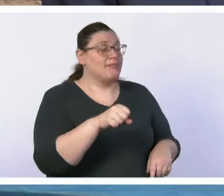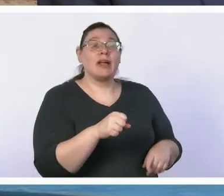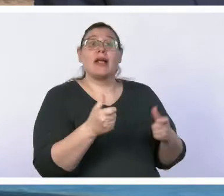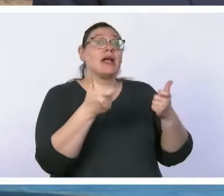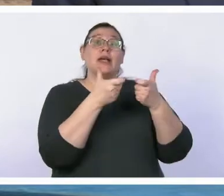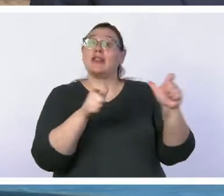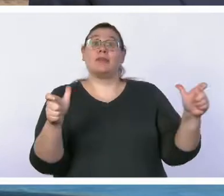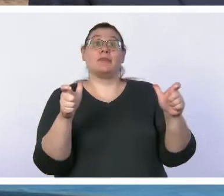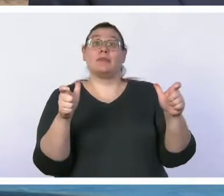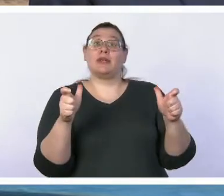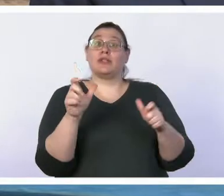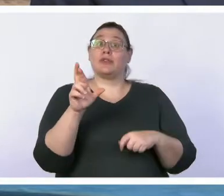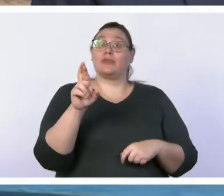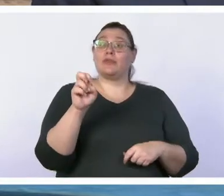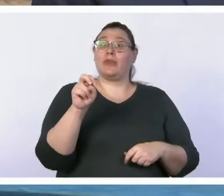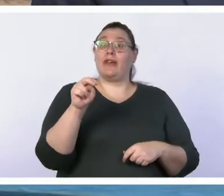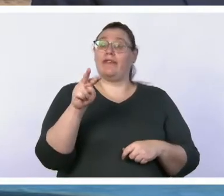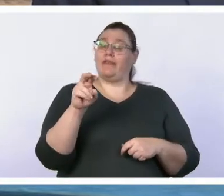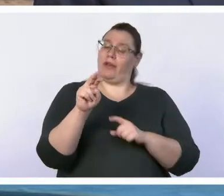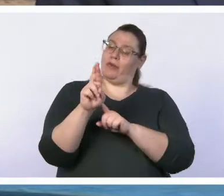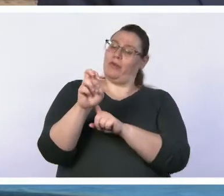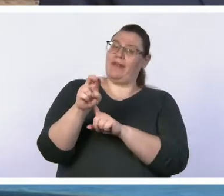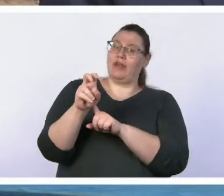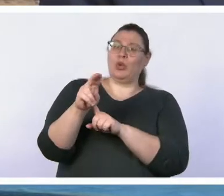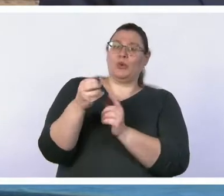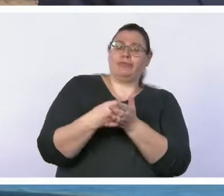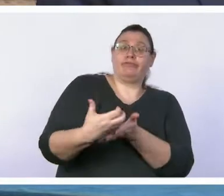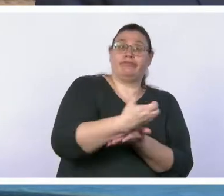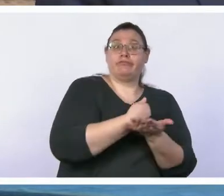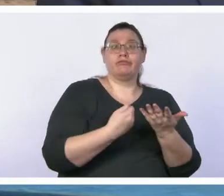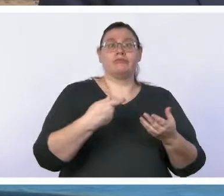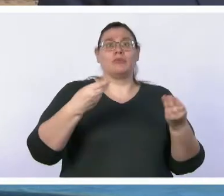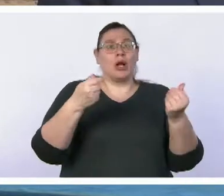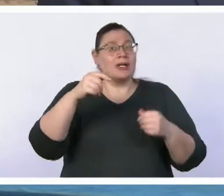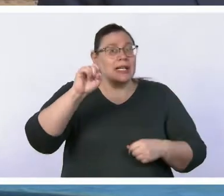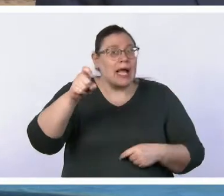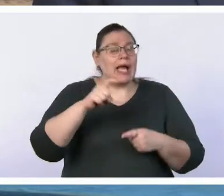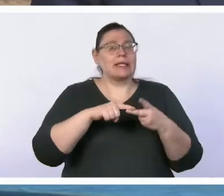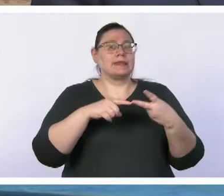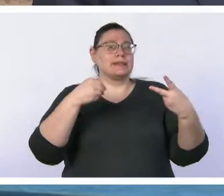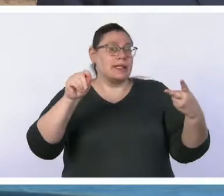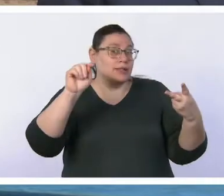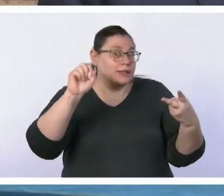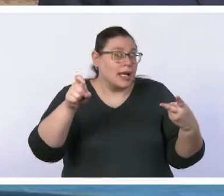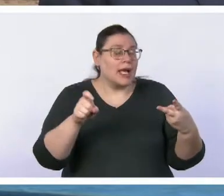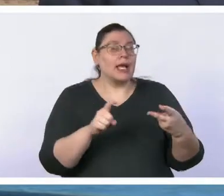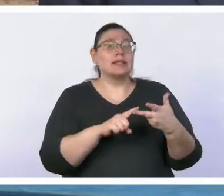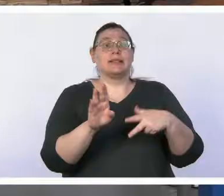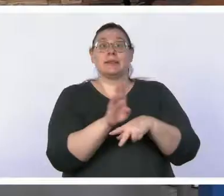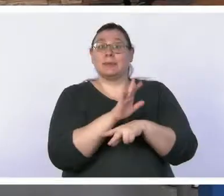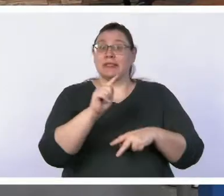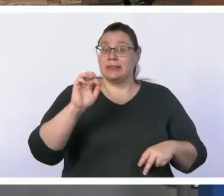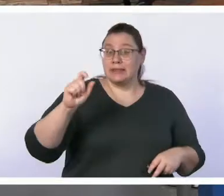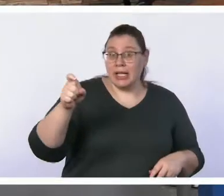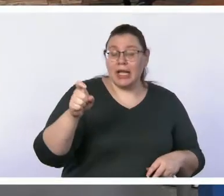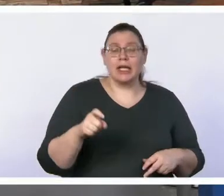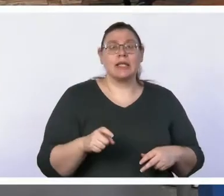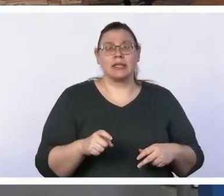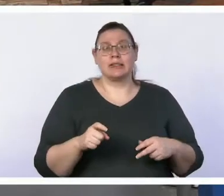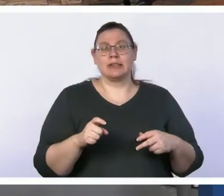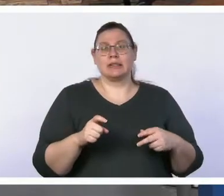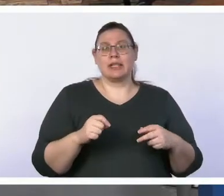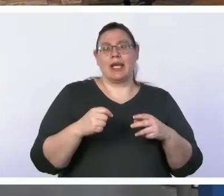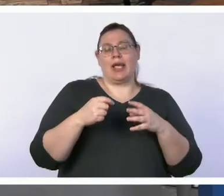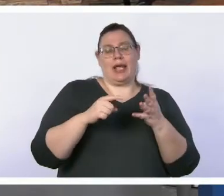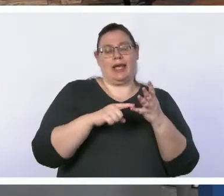biggest revenue sources that the city has are property tax, sales tax, our business tax, and the